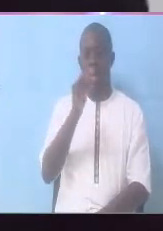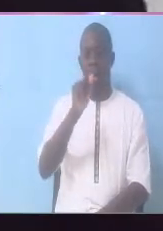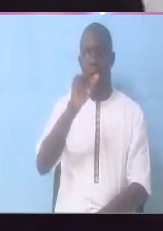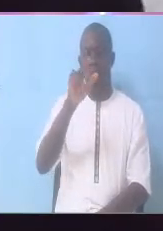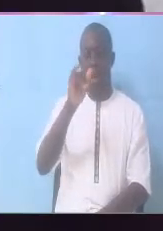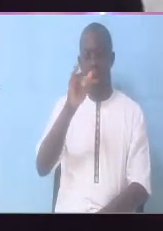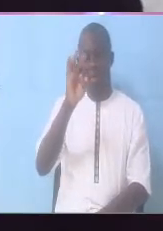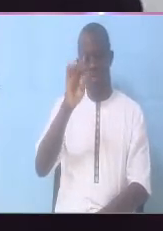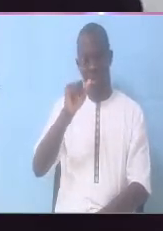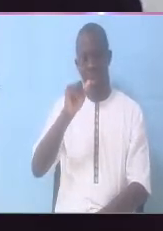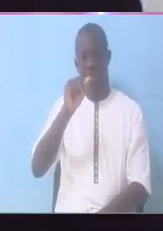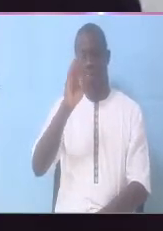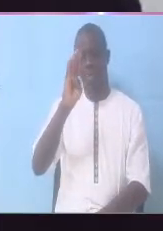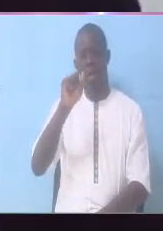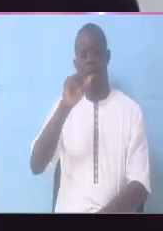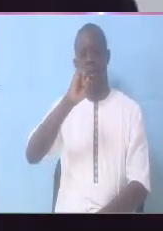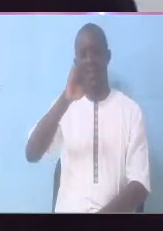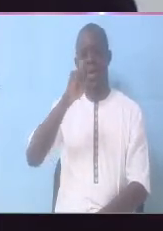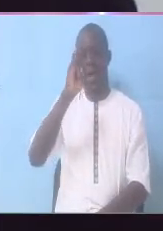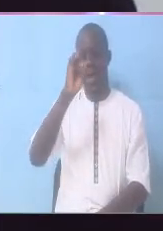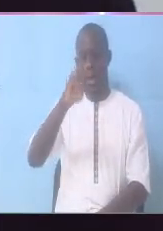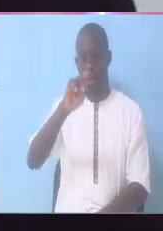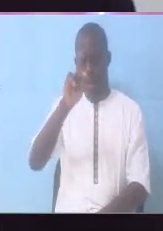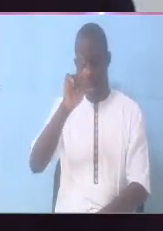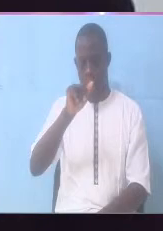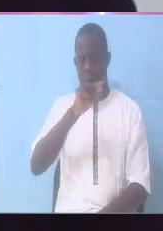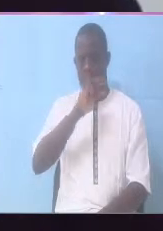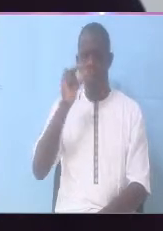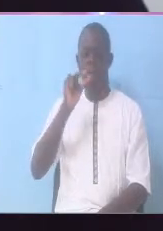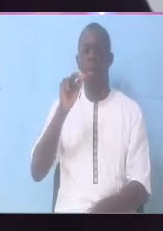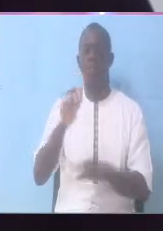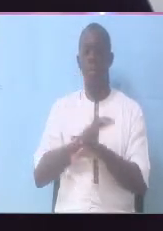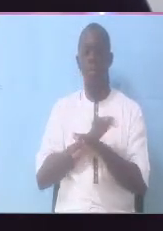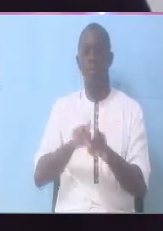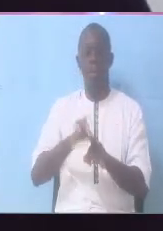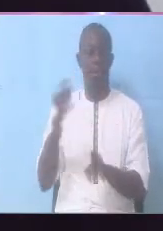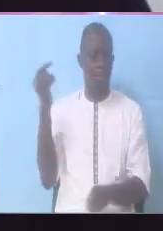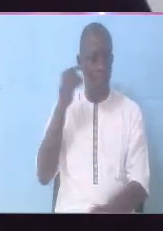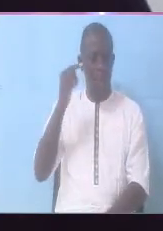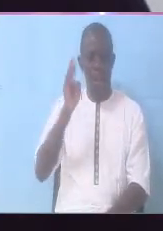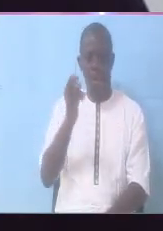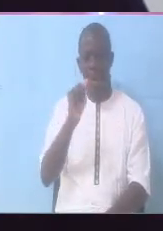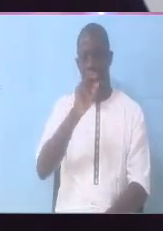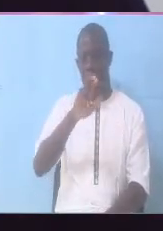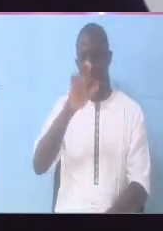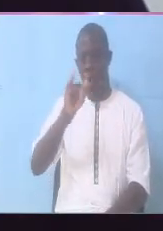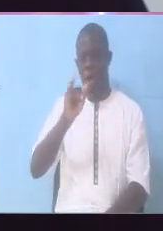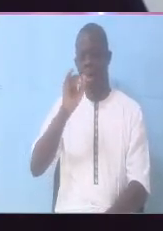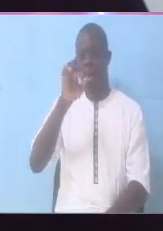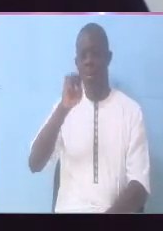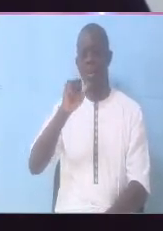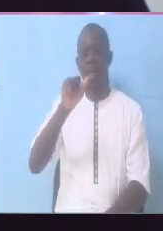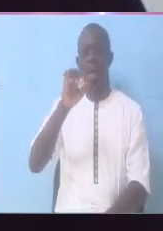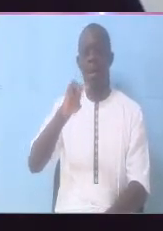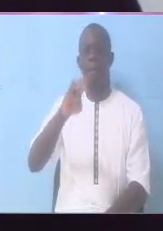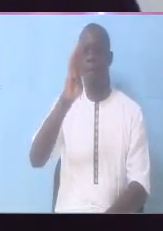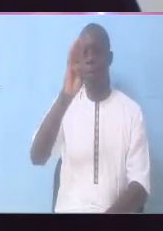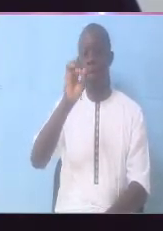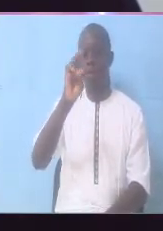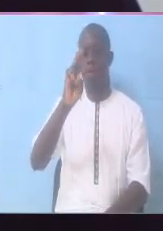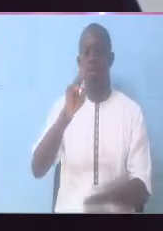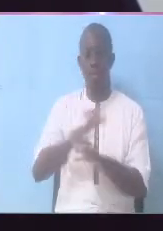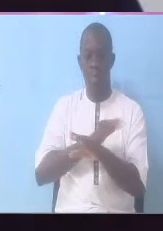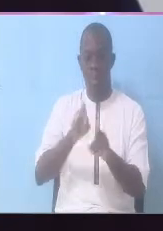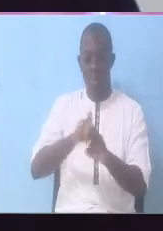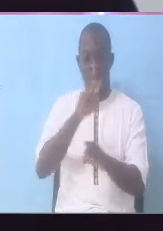I have heard what Harisambu was saying. He was this, Jammeh was laughing. Harisambu was more in a joyous position than